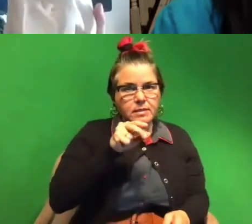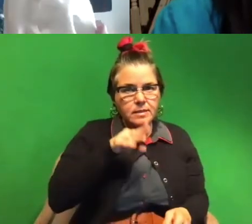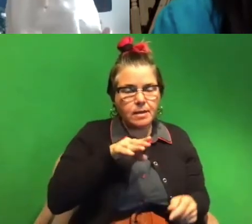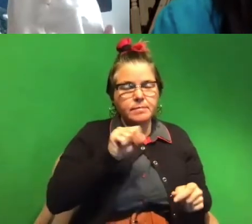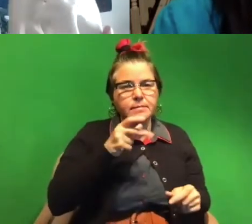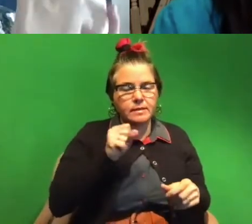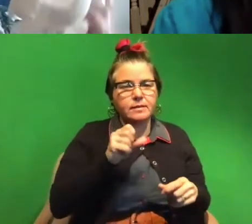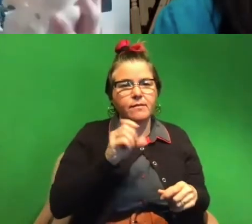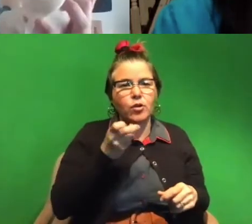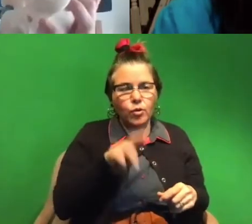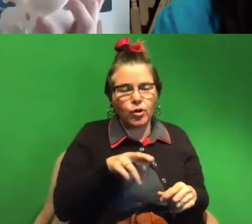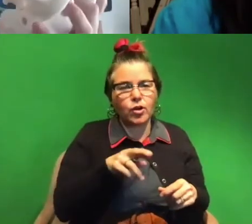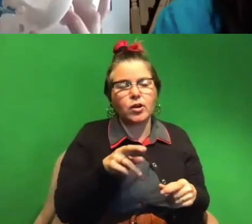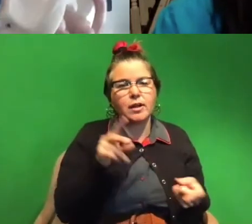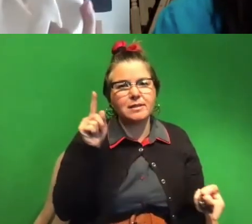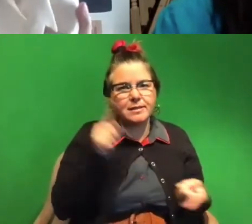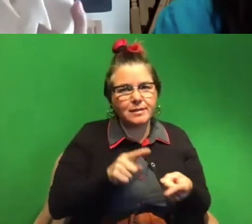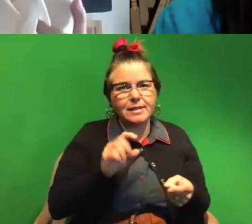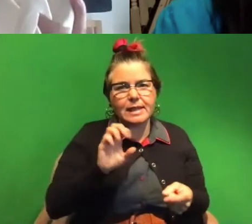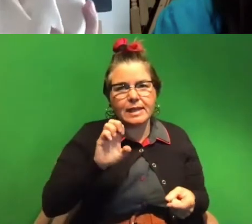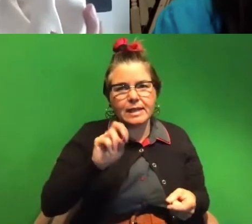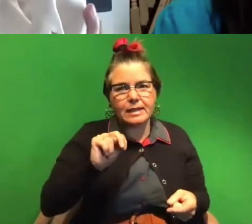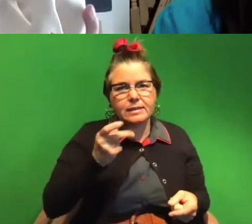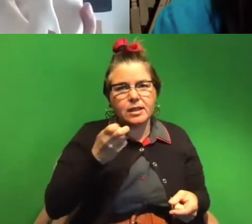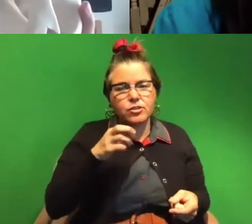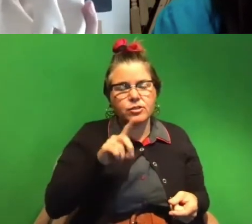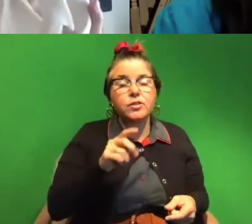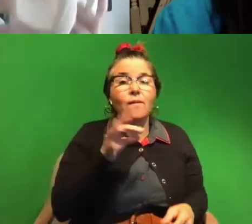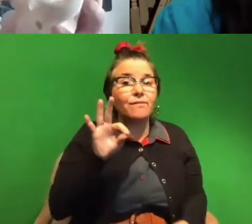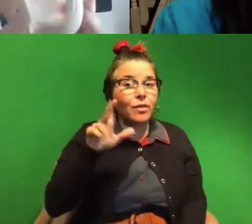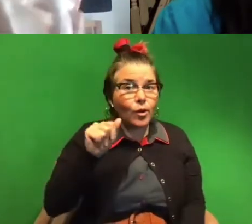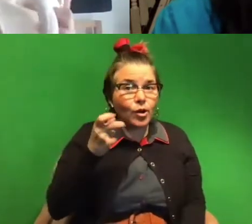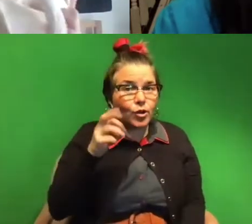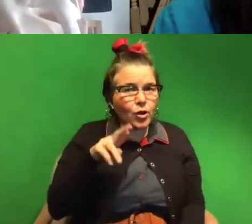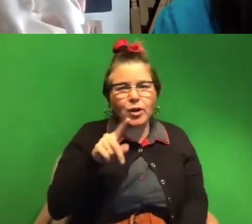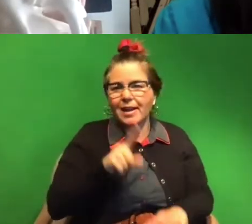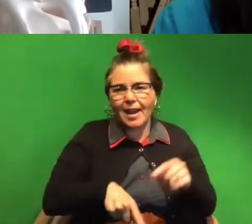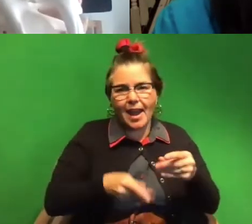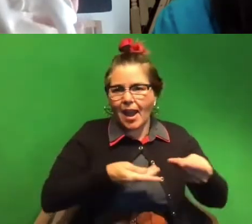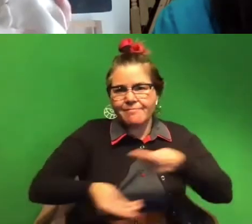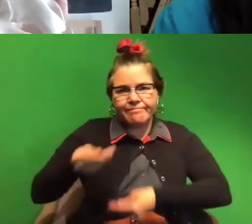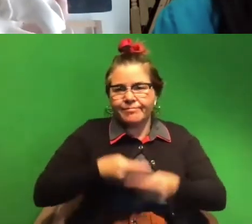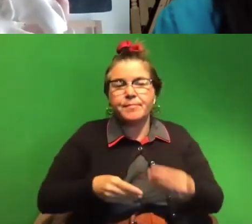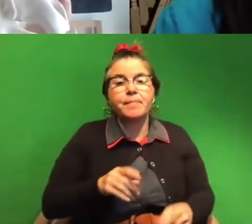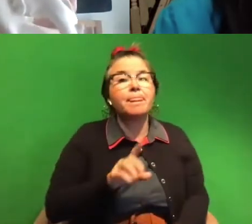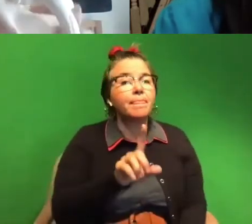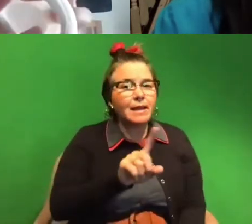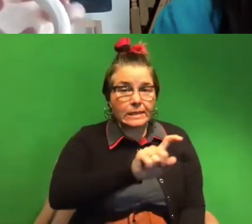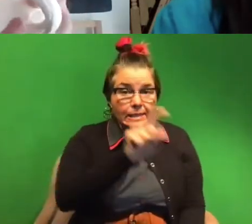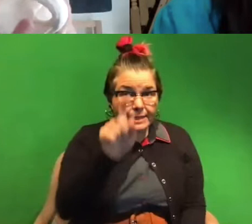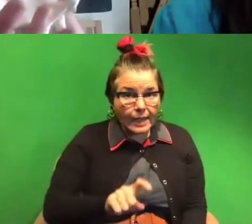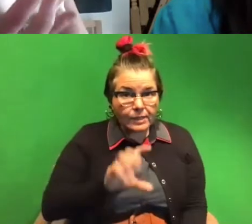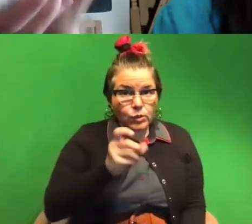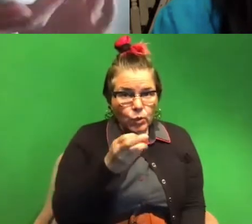is endangered. So a Florida cougar is not allowed to be moved, but a Texas cougar can.